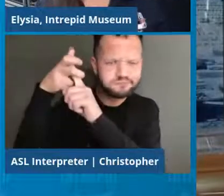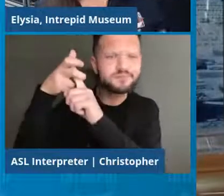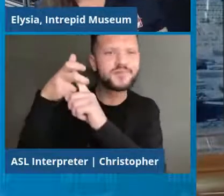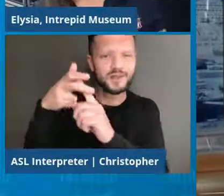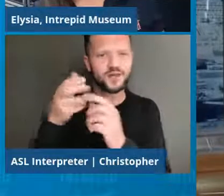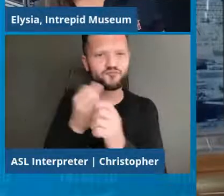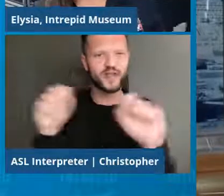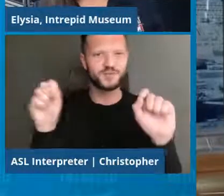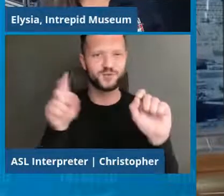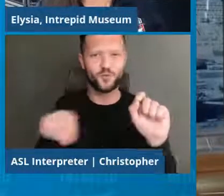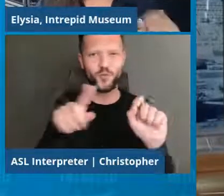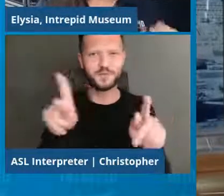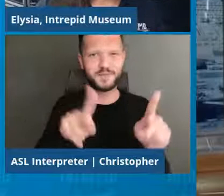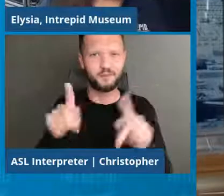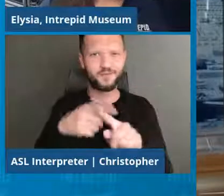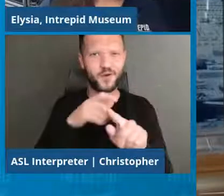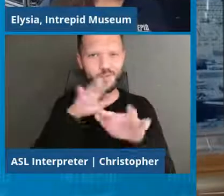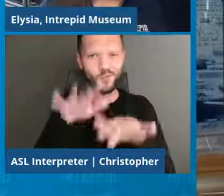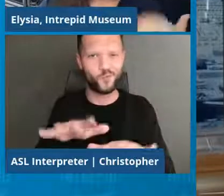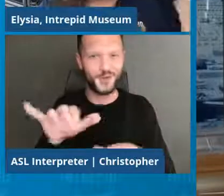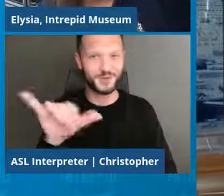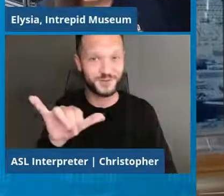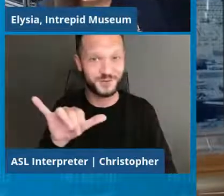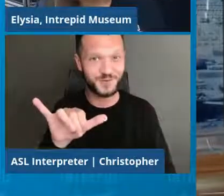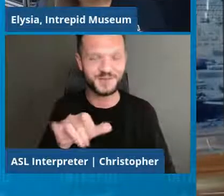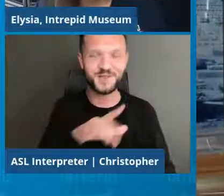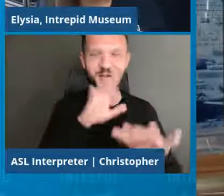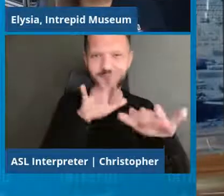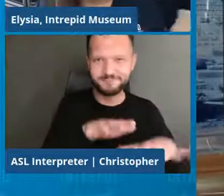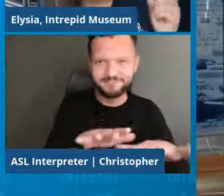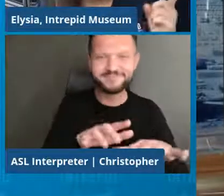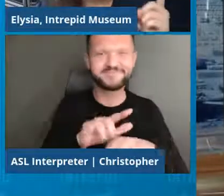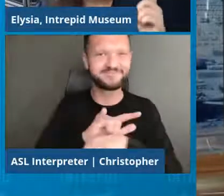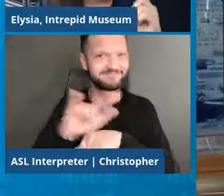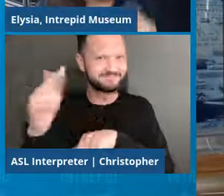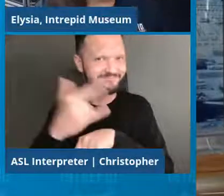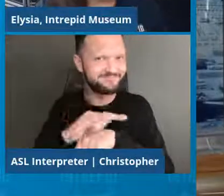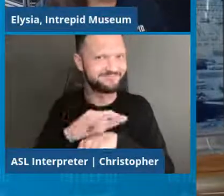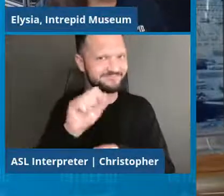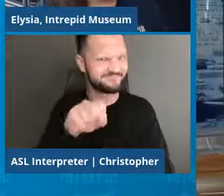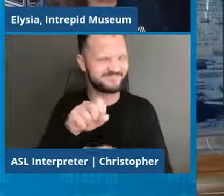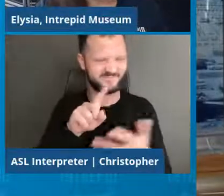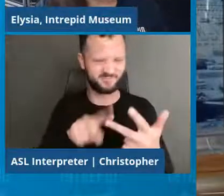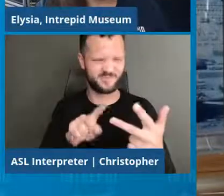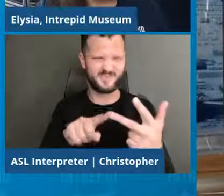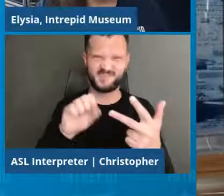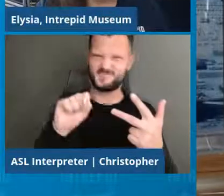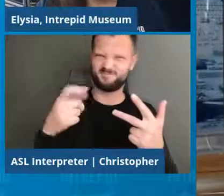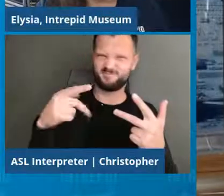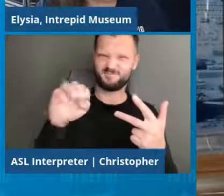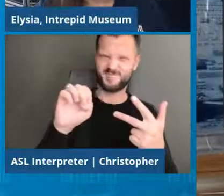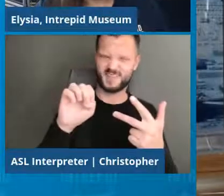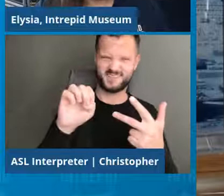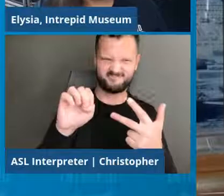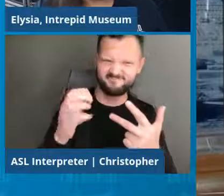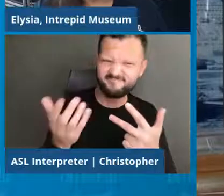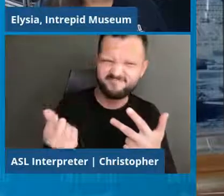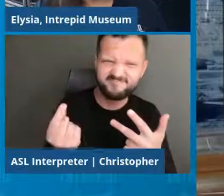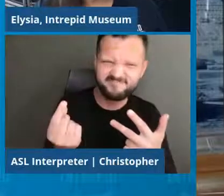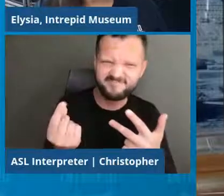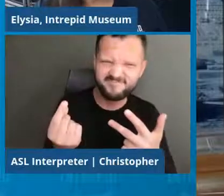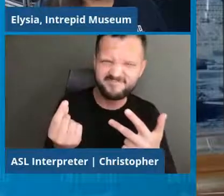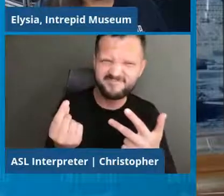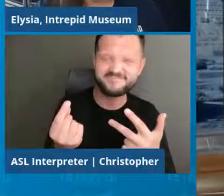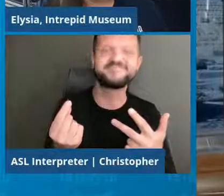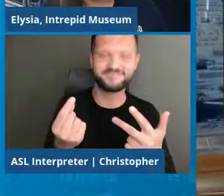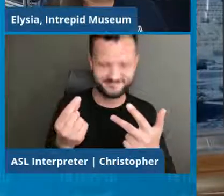an air museum because we've got airplanes and helicopters, but we're still not really sure about space, right? Well,